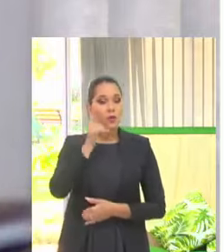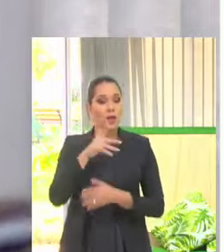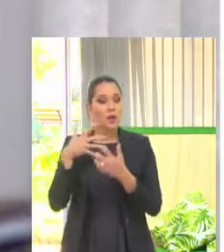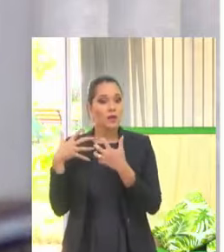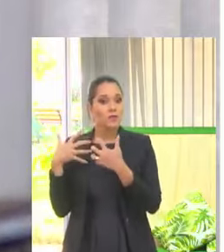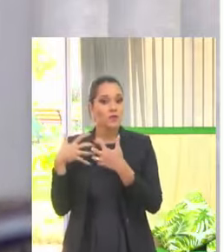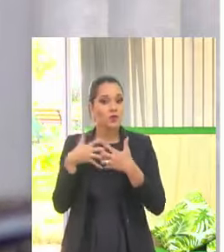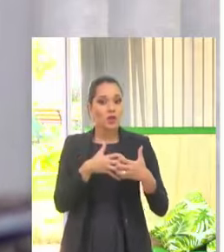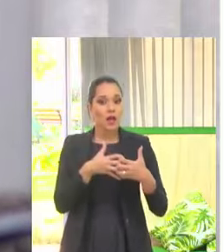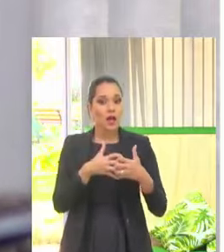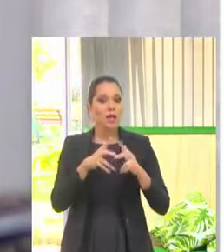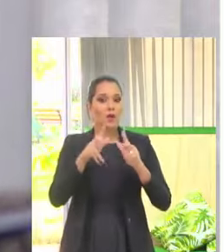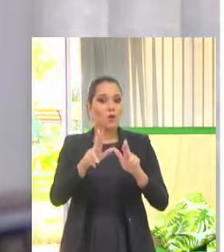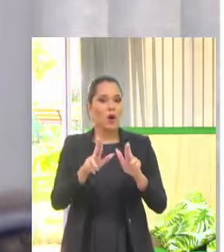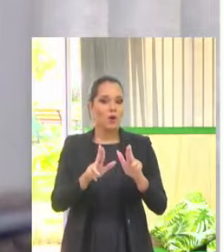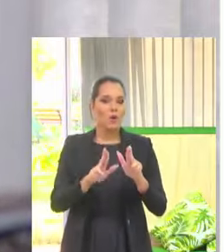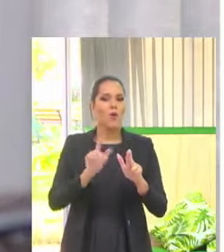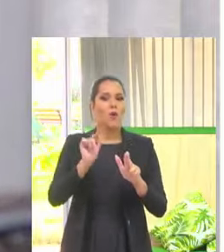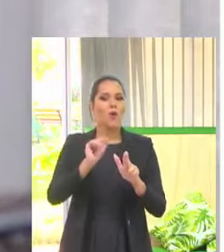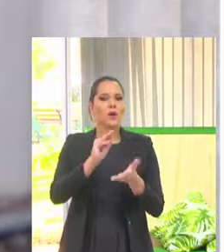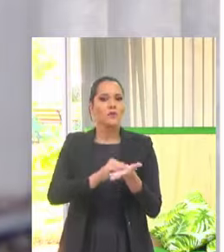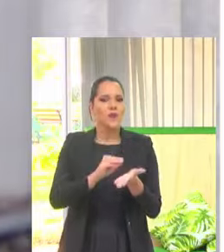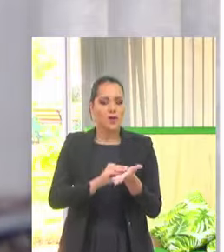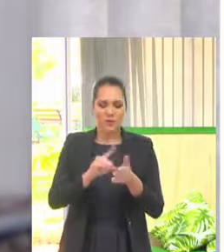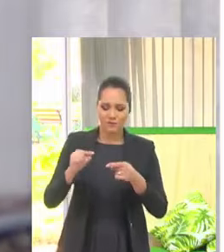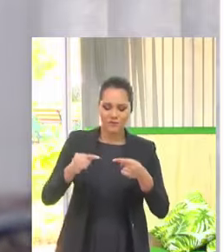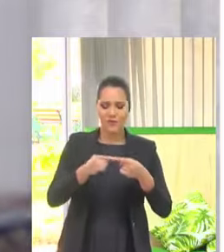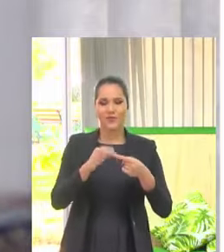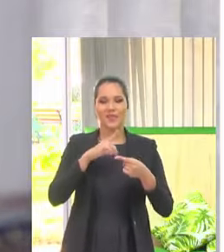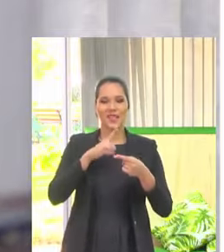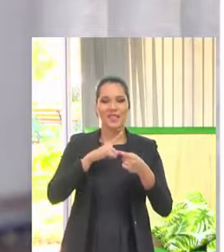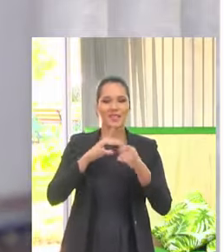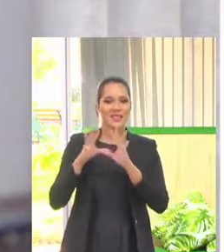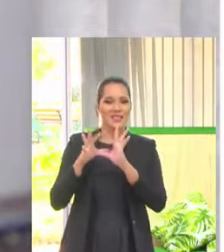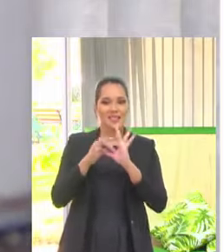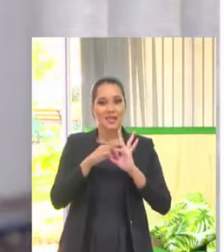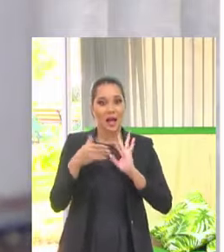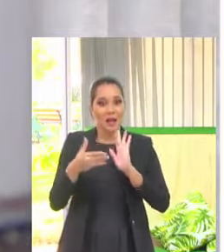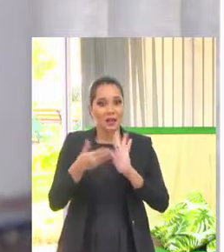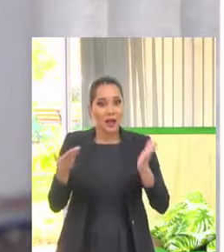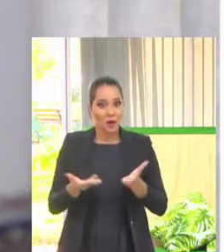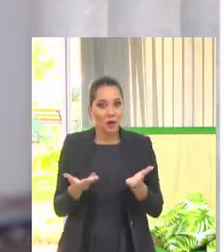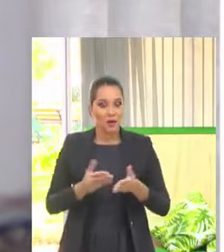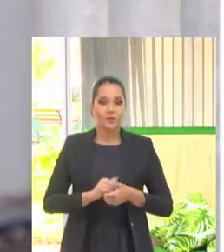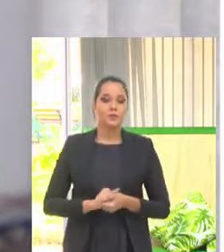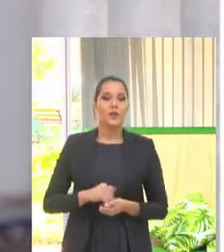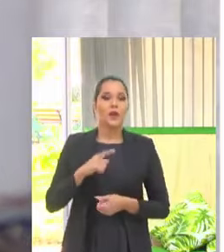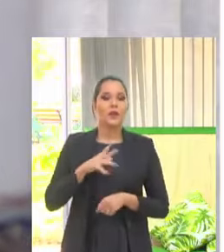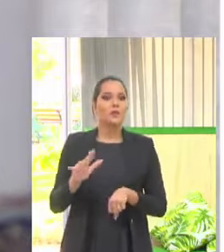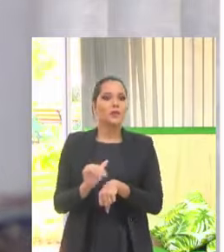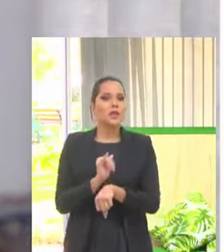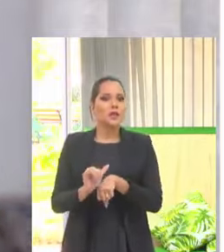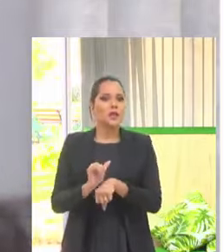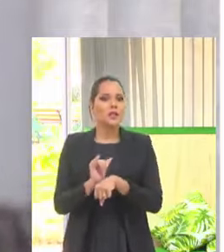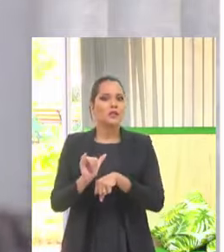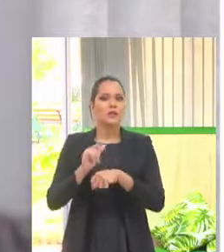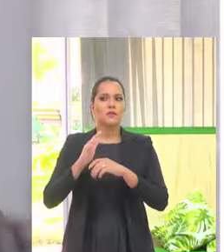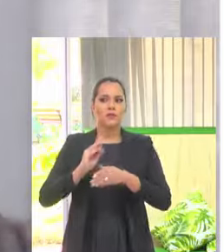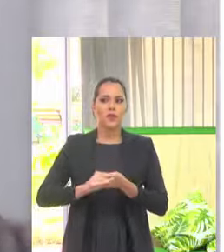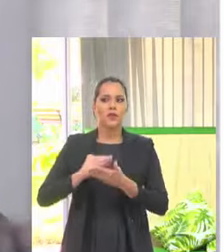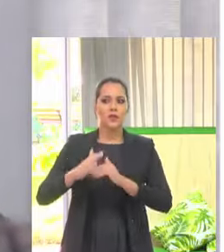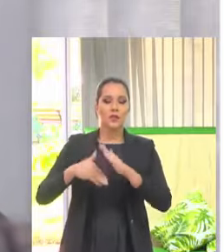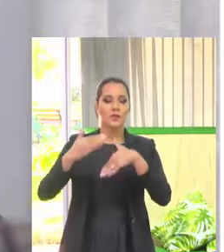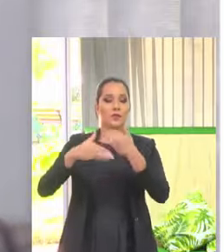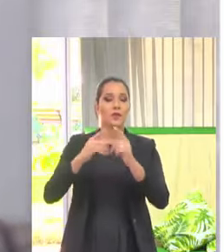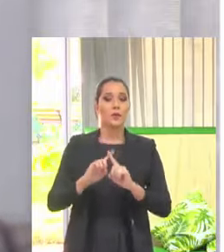piece in the in this puzzle, so far at least, and then there's strategy to be developed. But it's